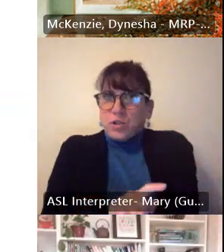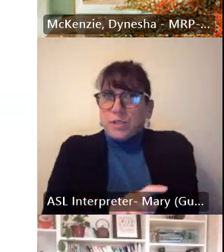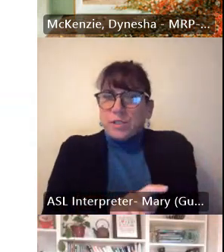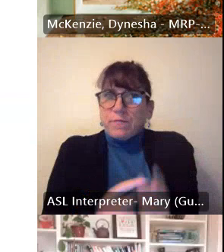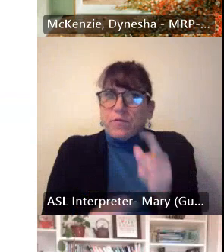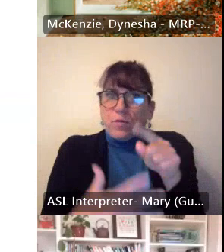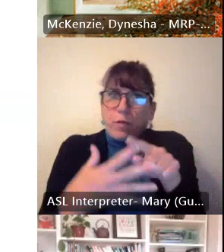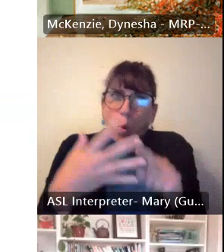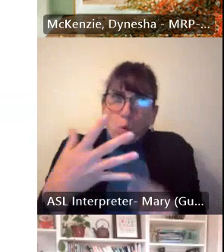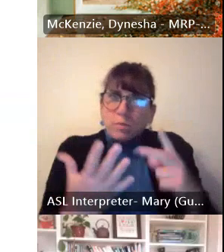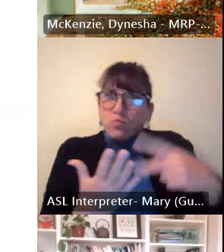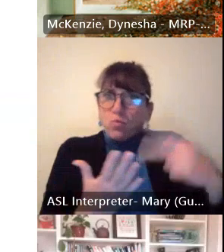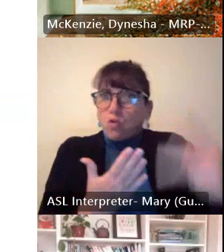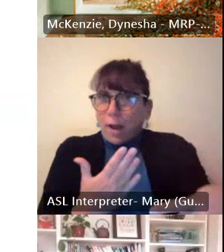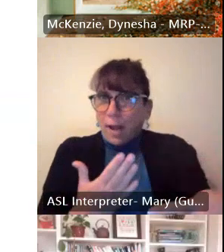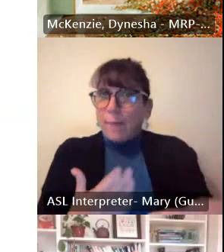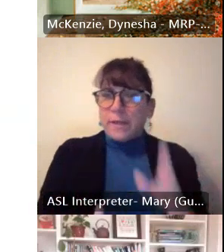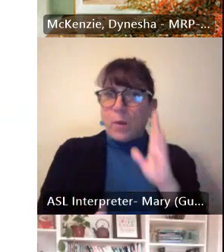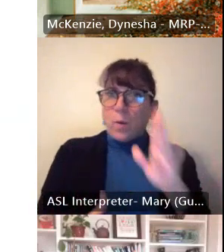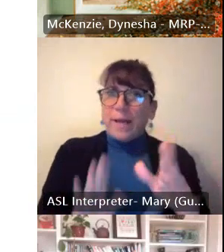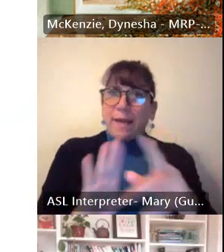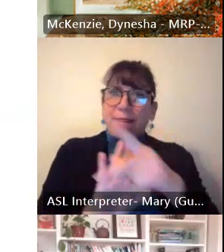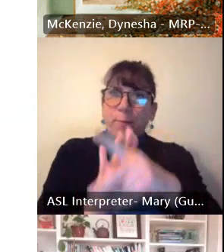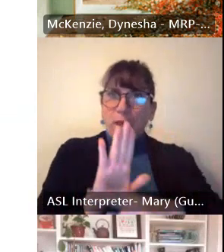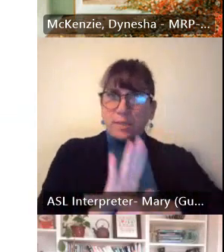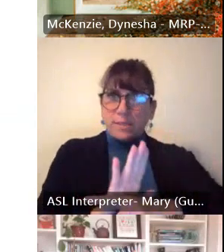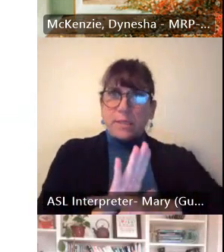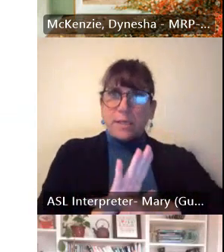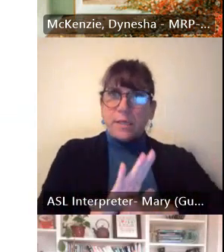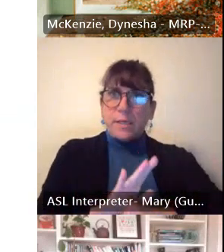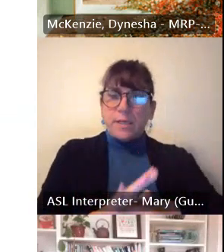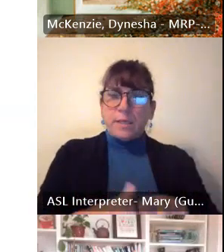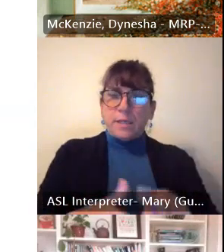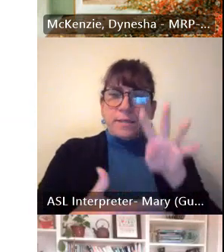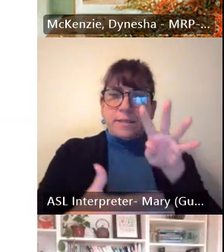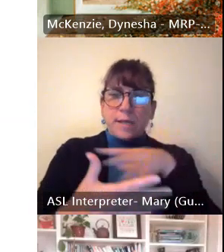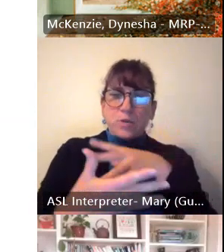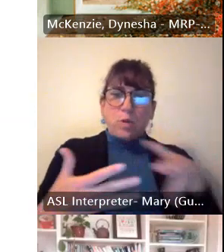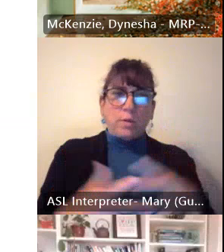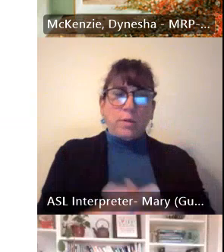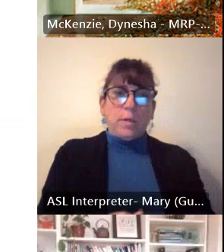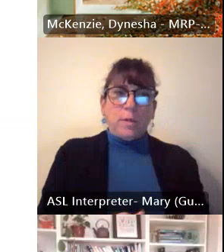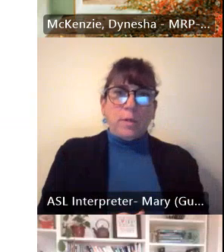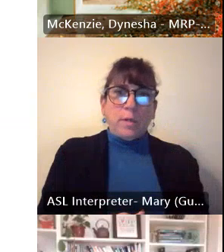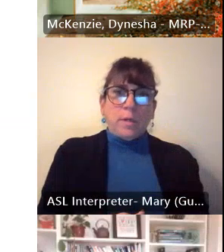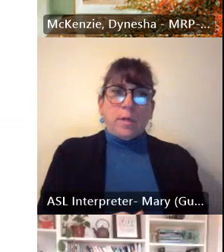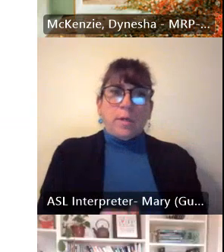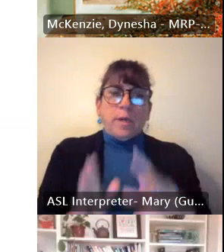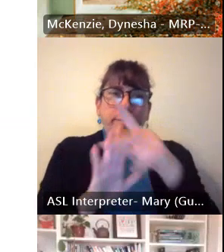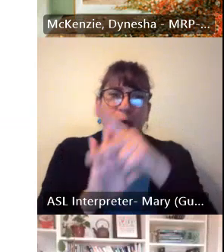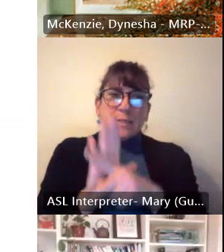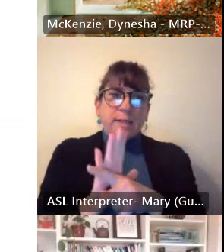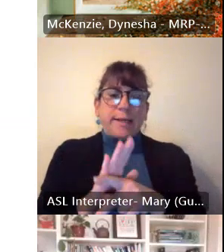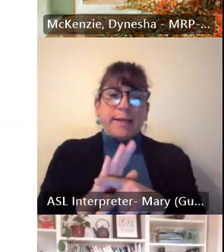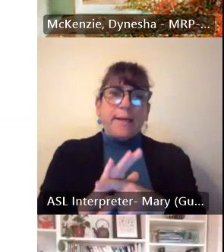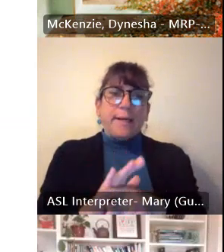programs, because that will be the policy schedule. Okay. Yep, policy and baseline